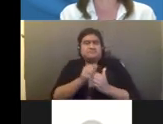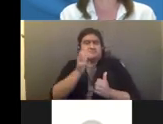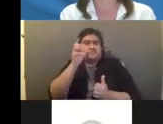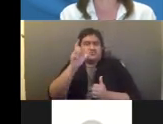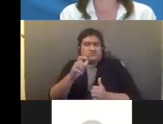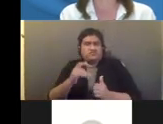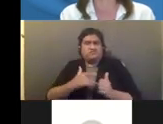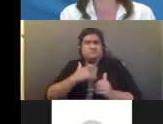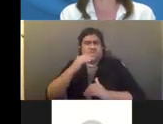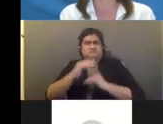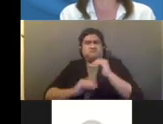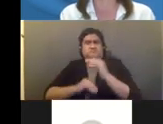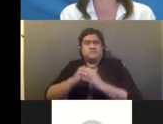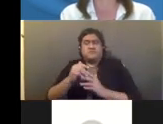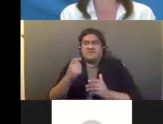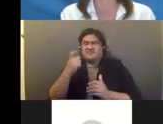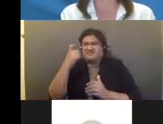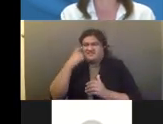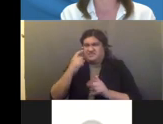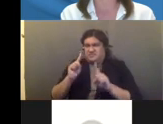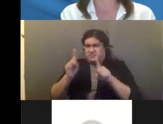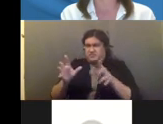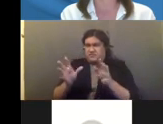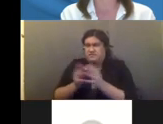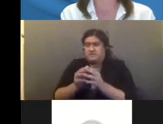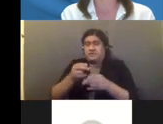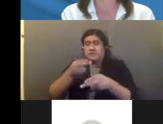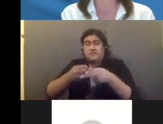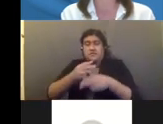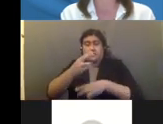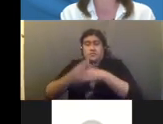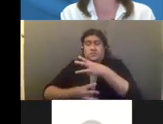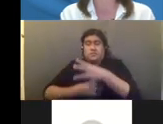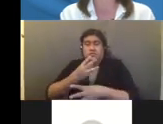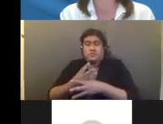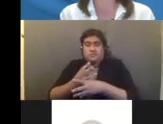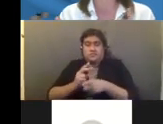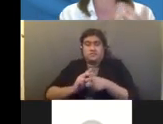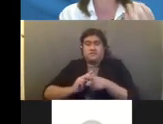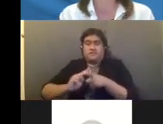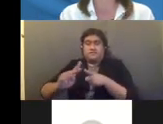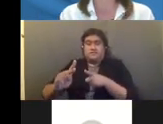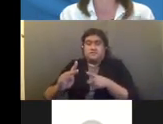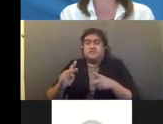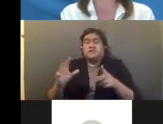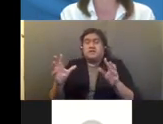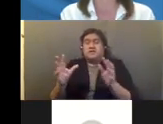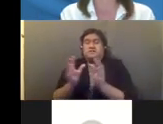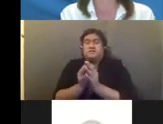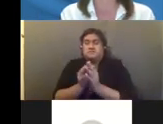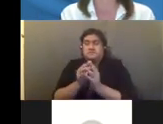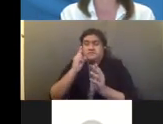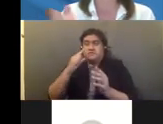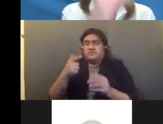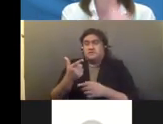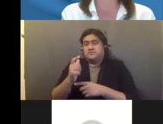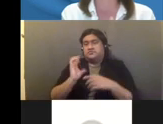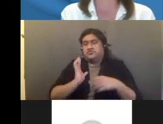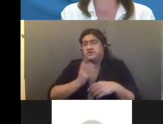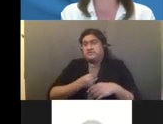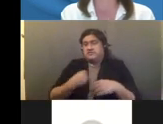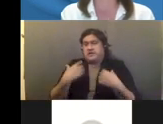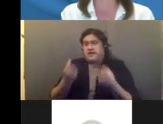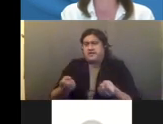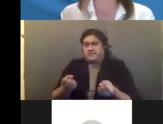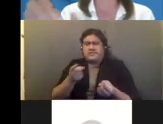at a conference called the World Professional Association for Transgender Health, where they have a biannual scientific symposium. And so I was